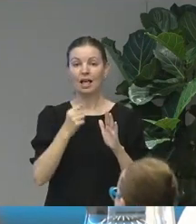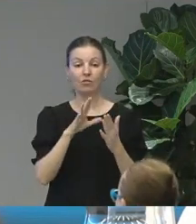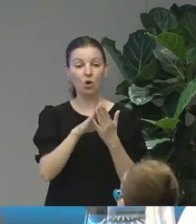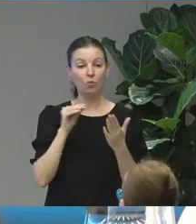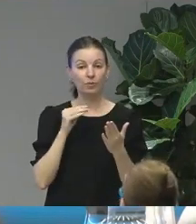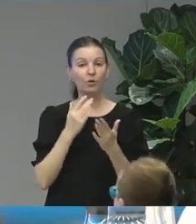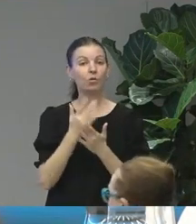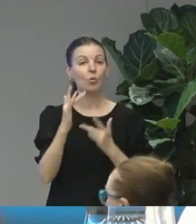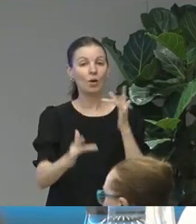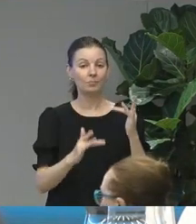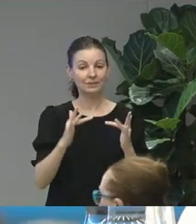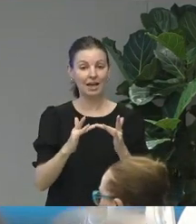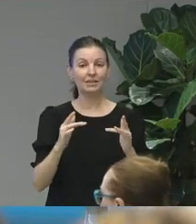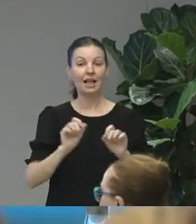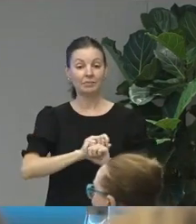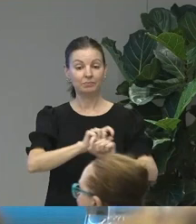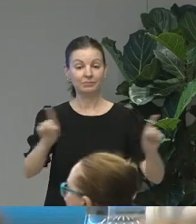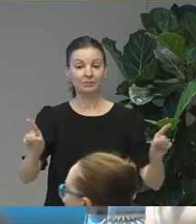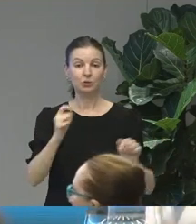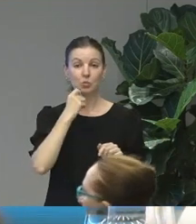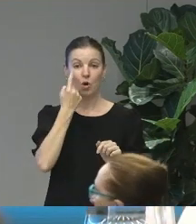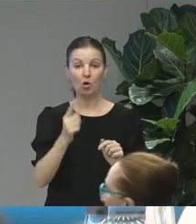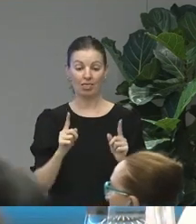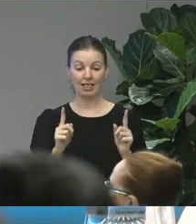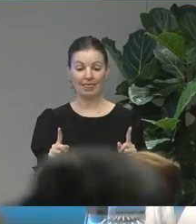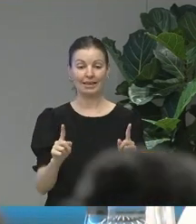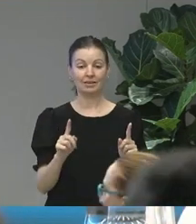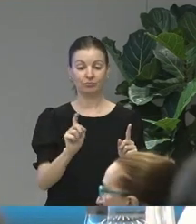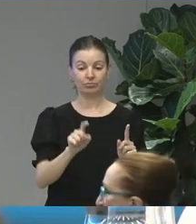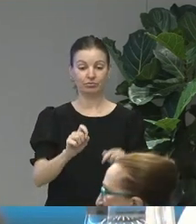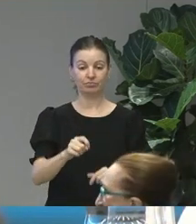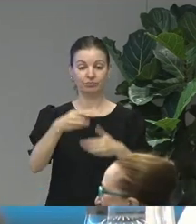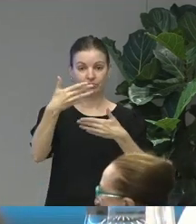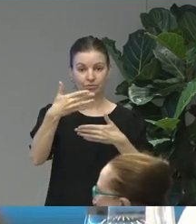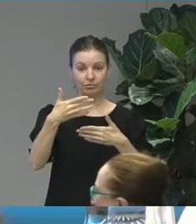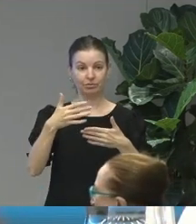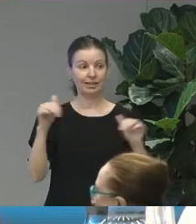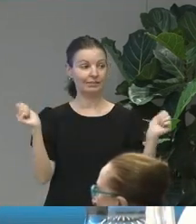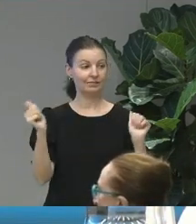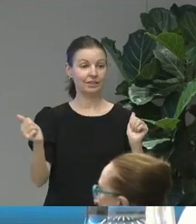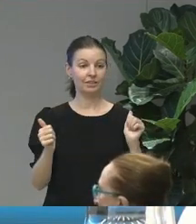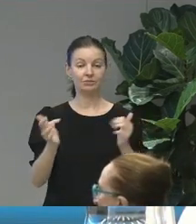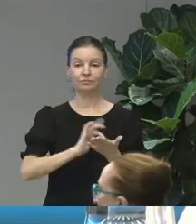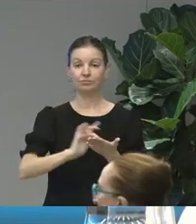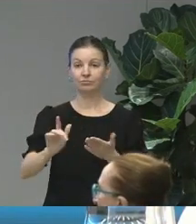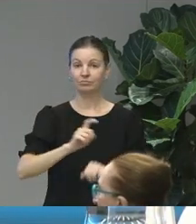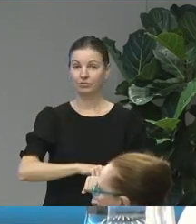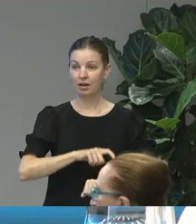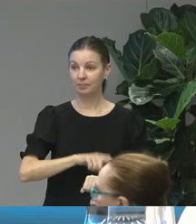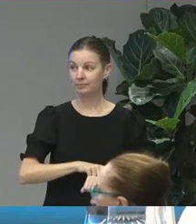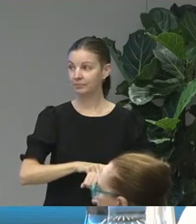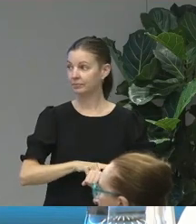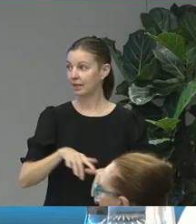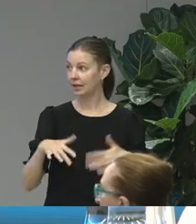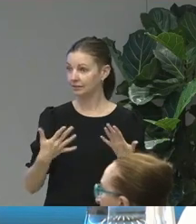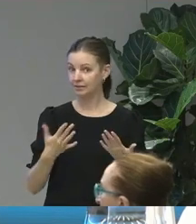will be emailed to everybody tomorrow. That's all we have time for today. I'm just trying to kind of make sure that I haven't